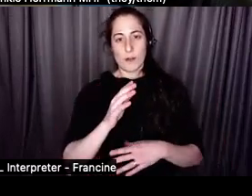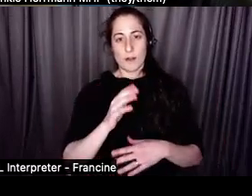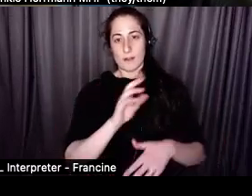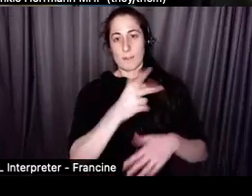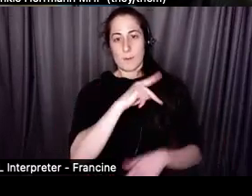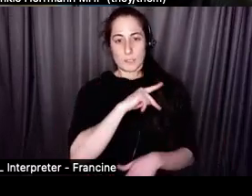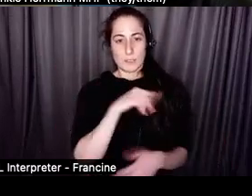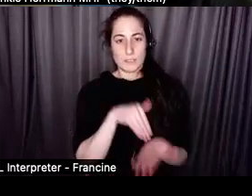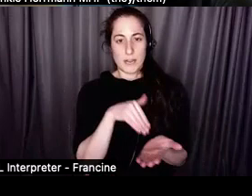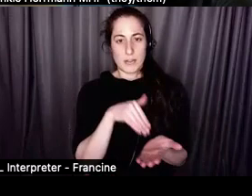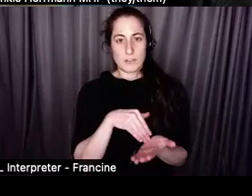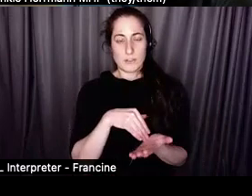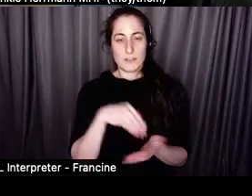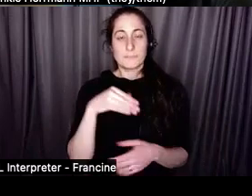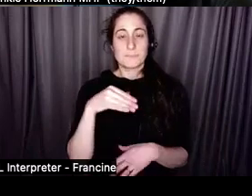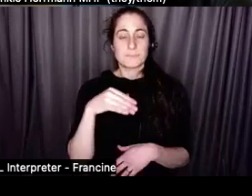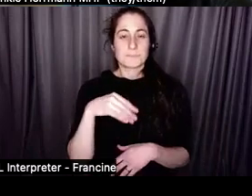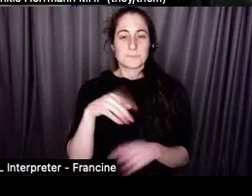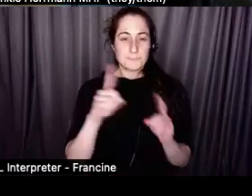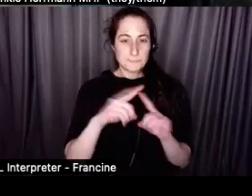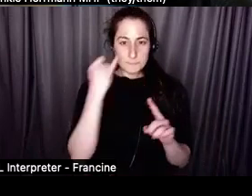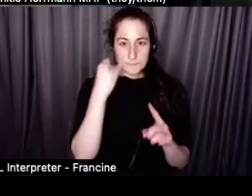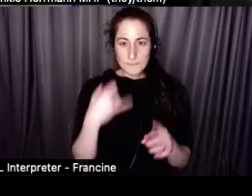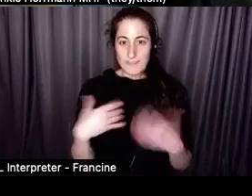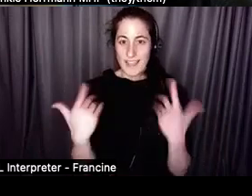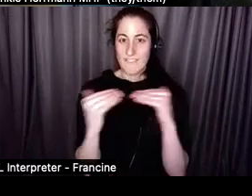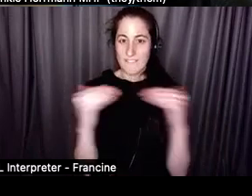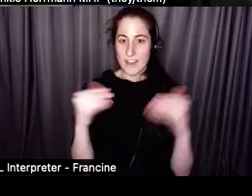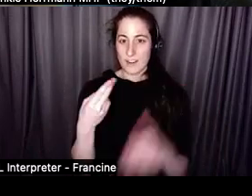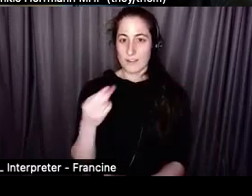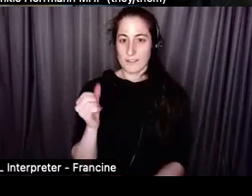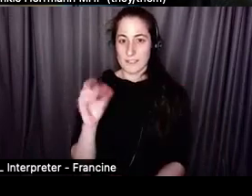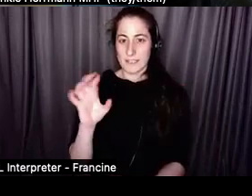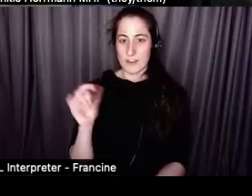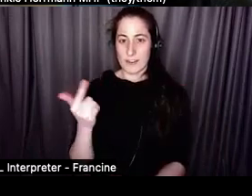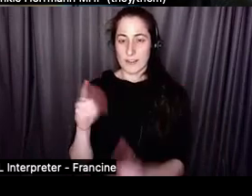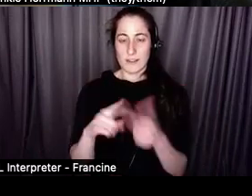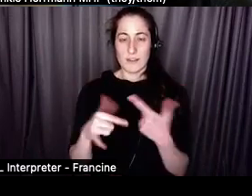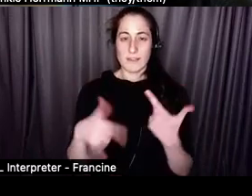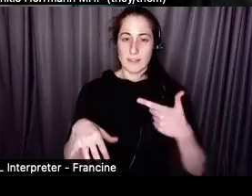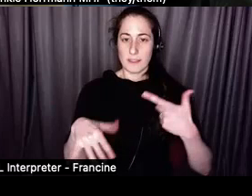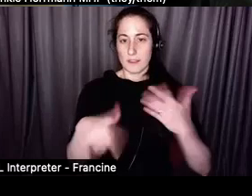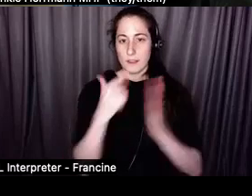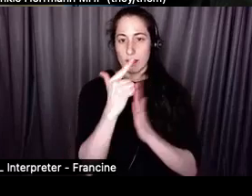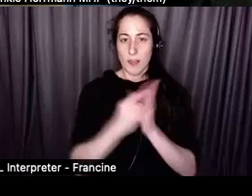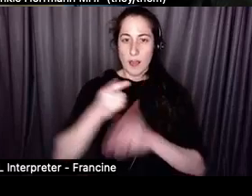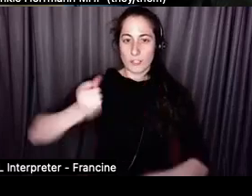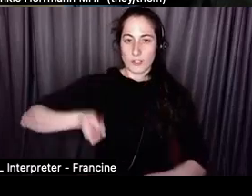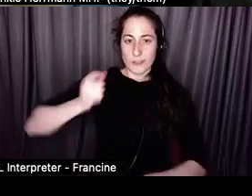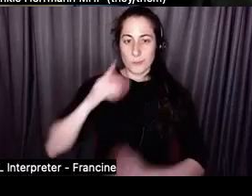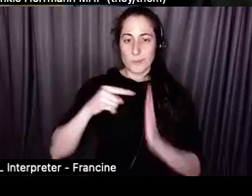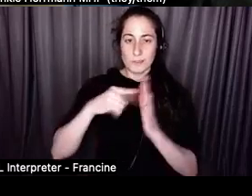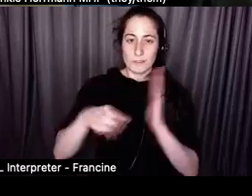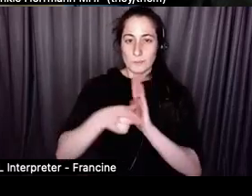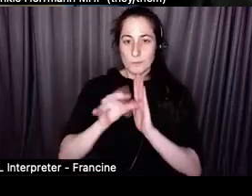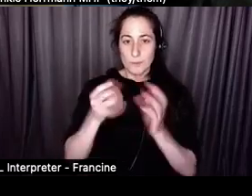If you file a fair hearing, then an administrative law judge will look at whatever evidence is